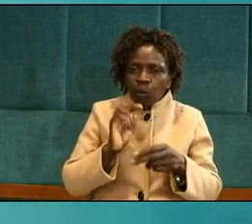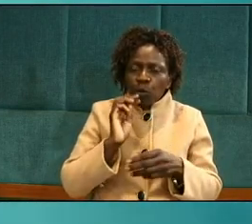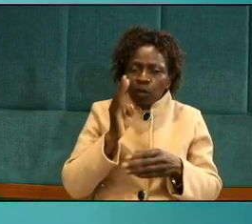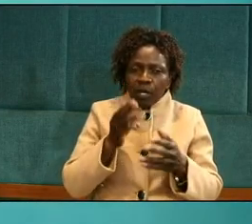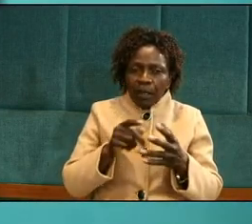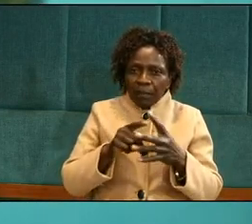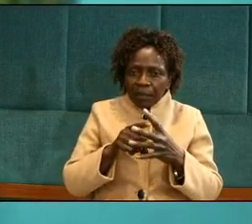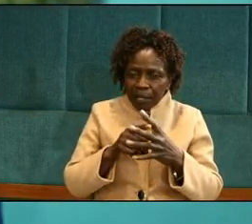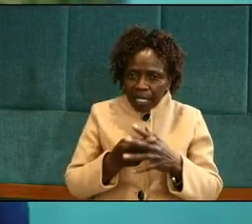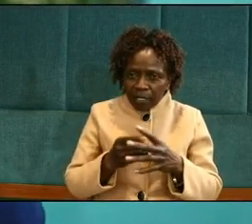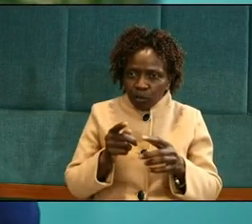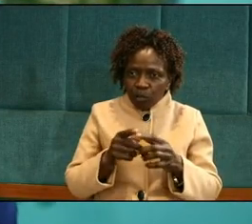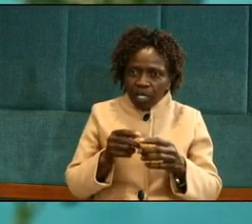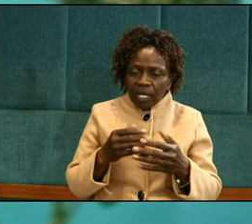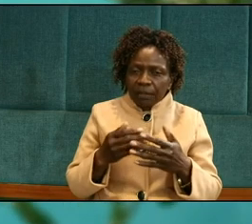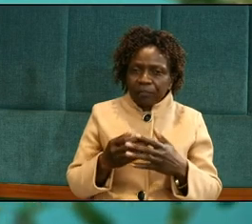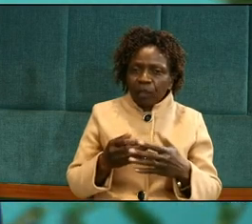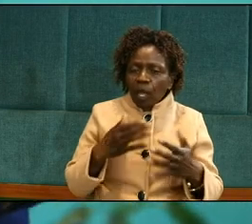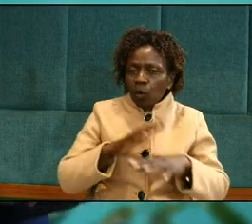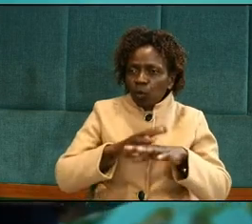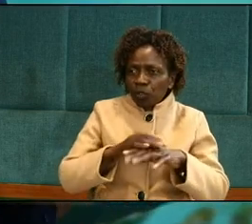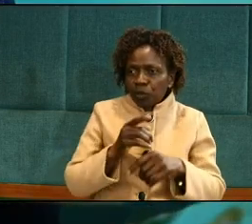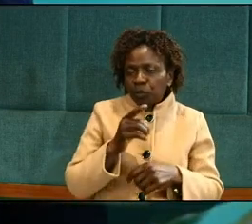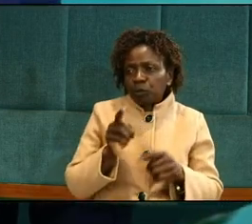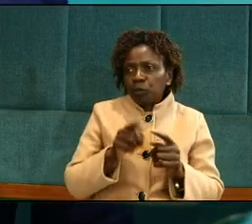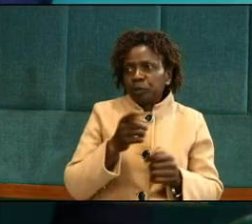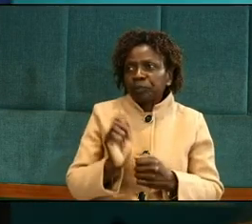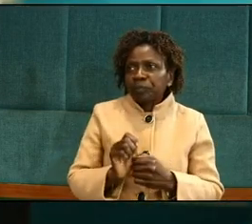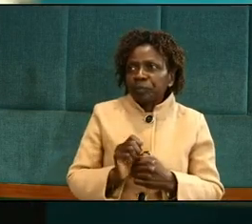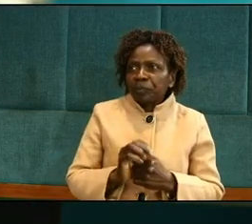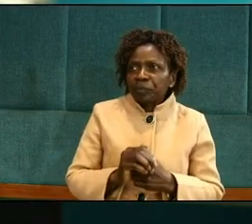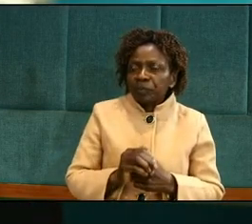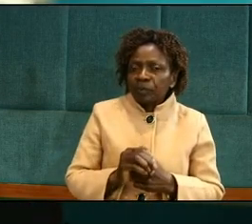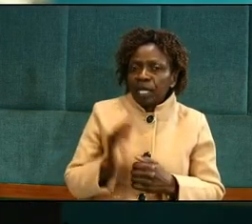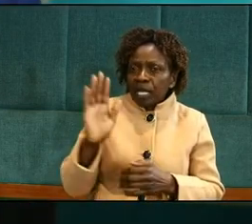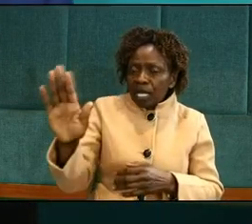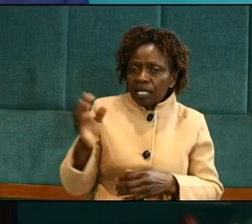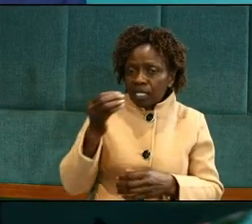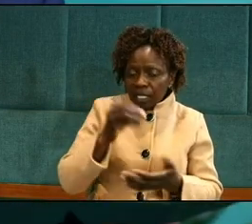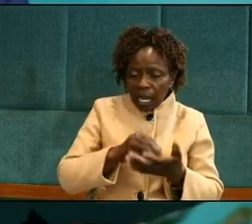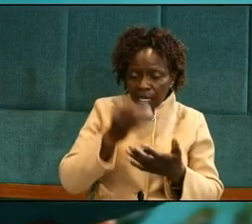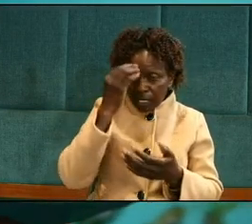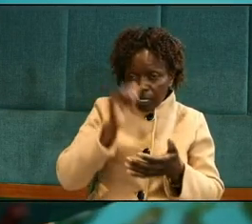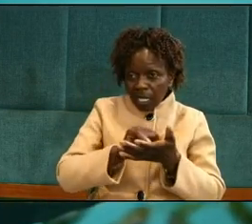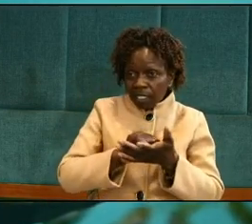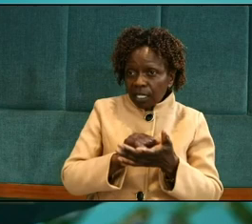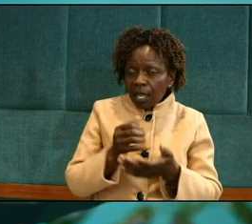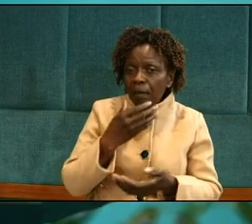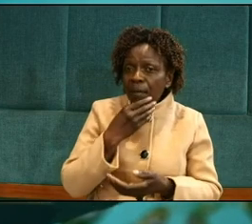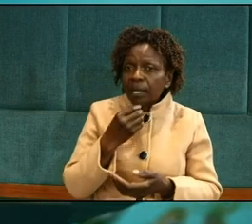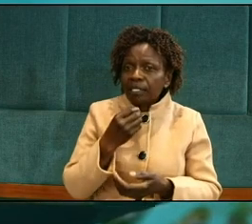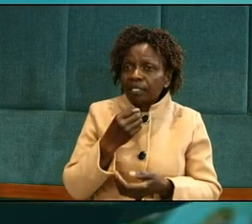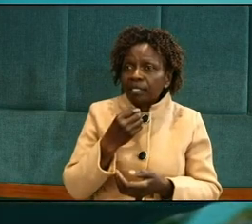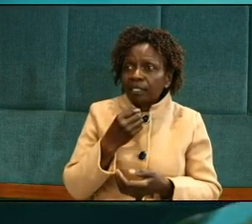to be very attractive to you. By the way, I have learned that a man